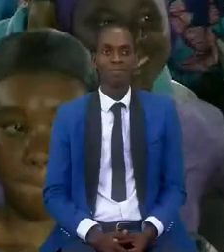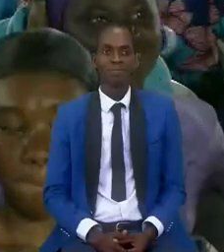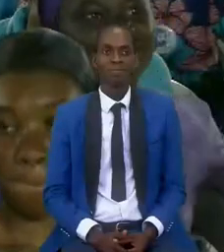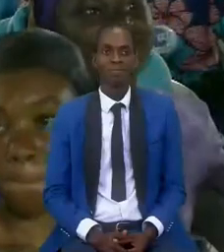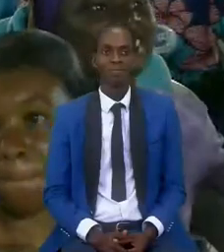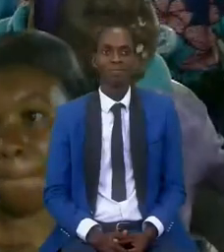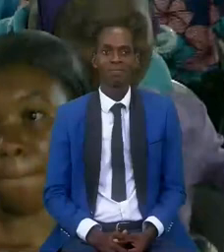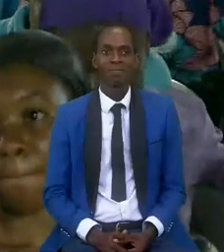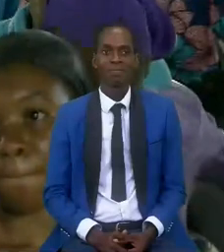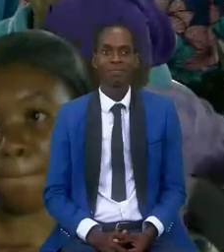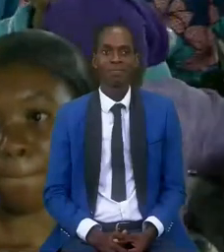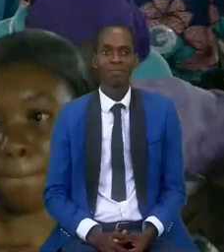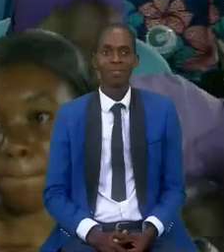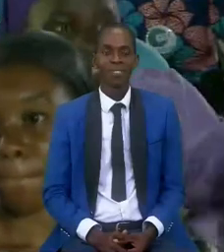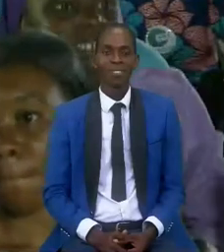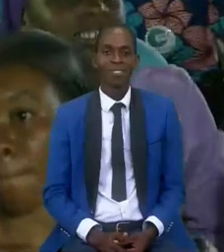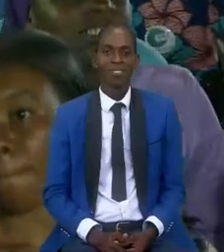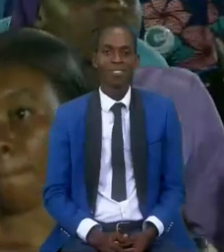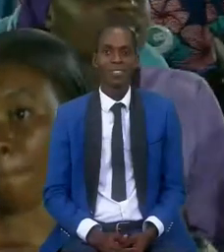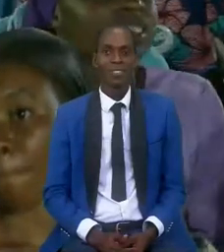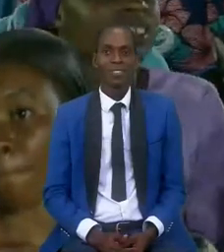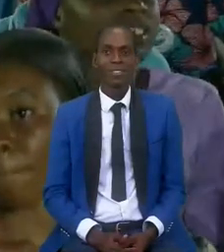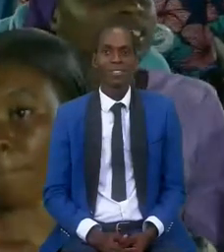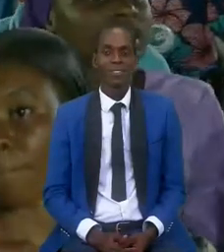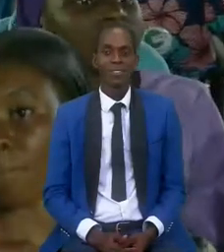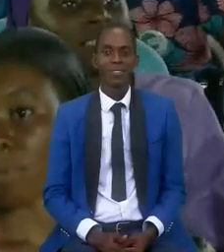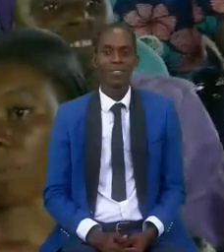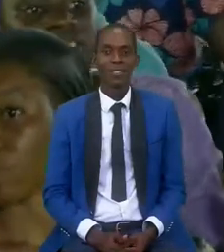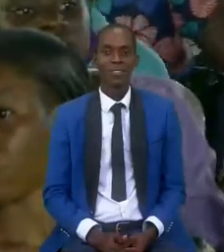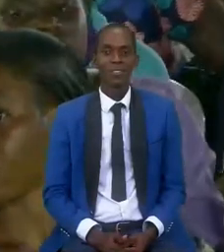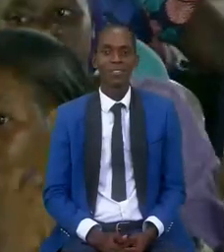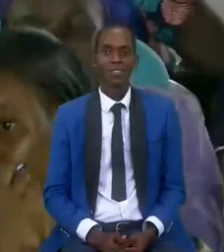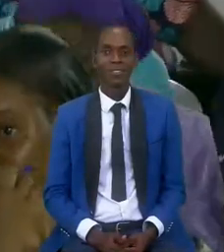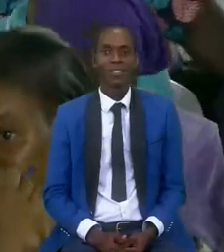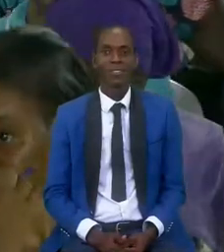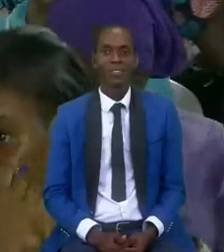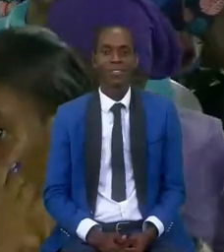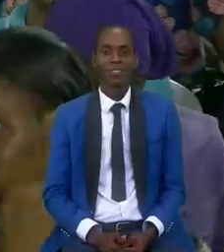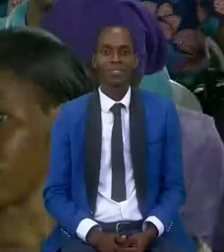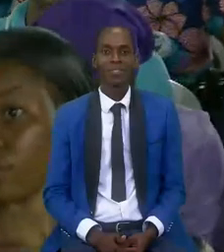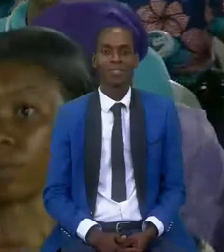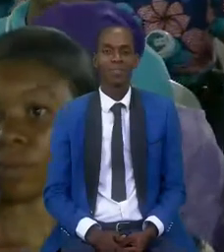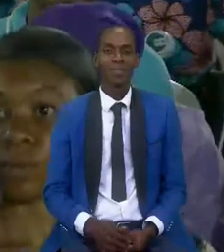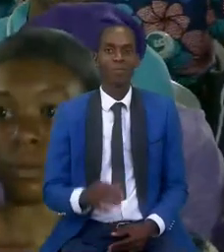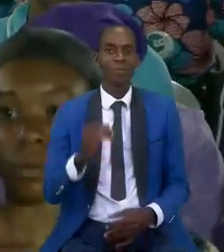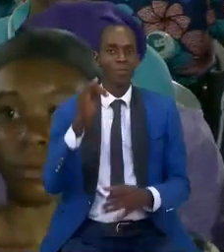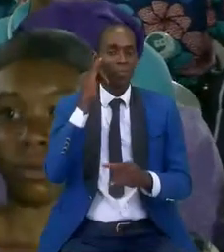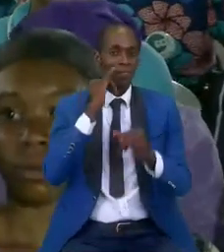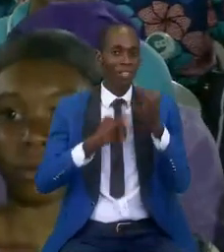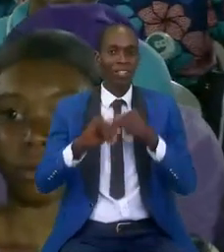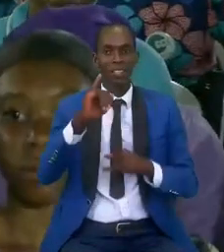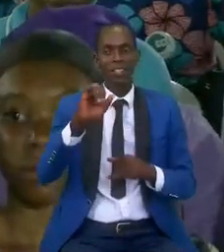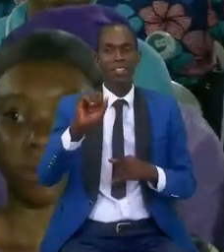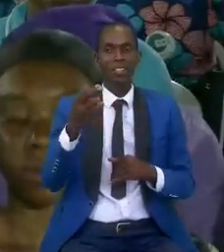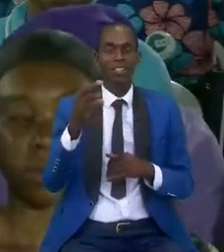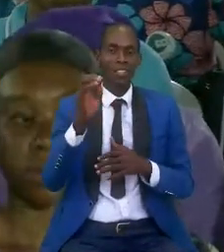so Isaiah chapter 46 and we're reading from Boston pain Isaiah chapter 46